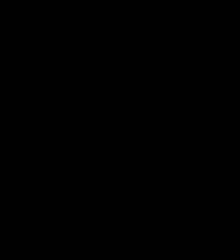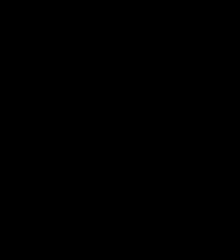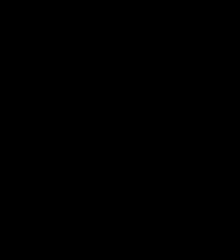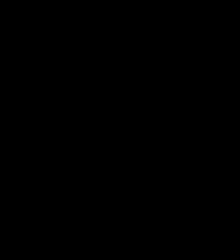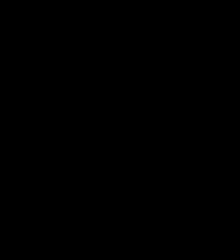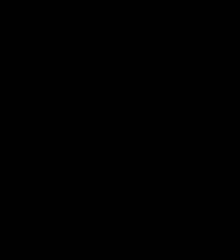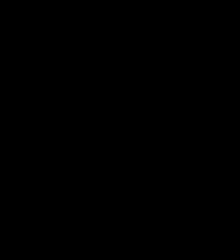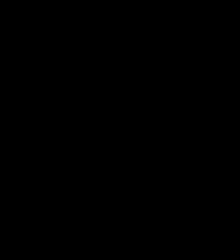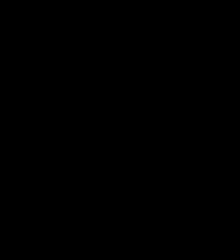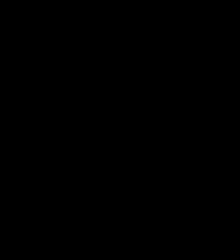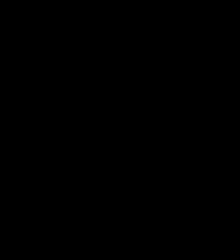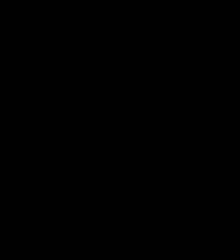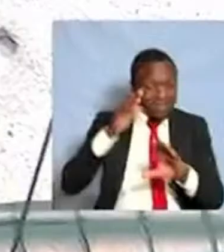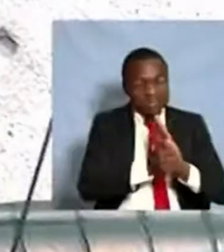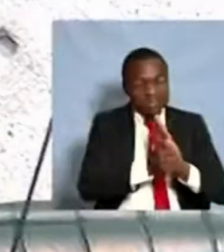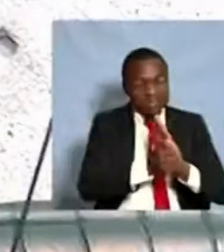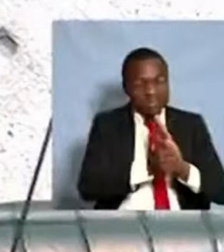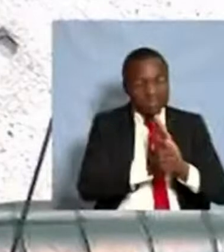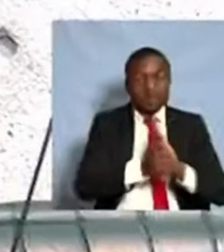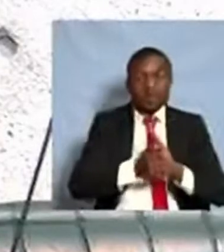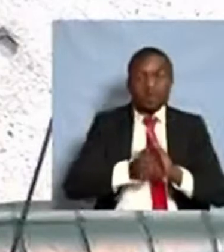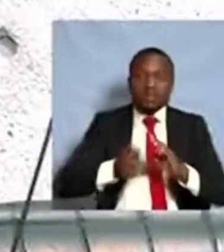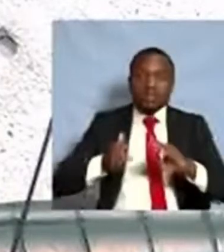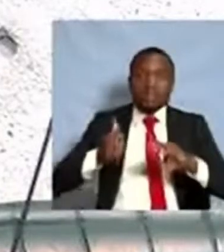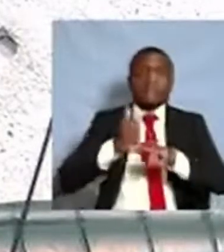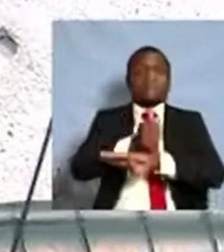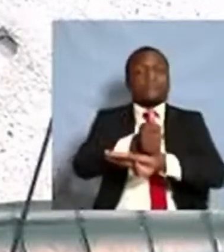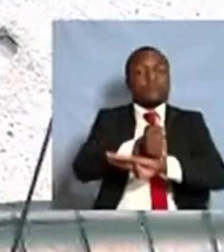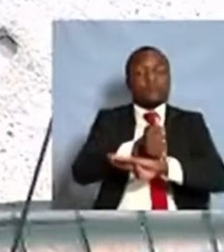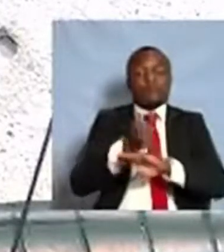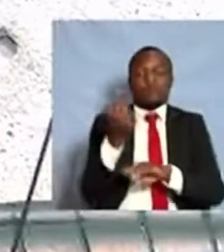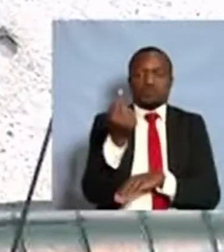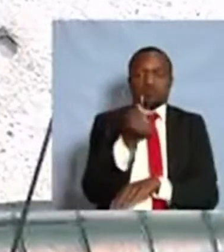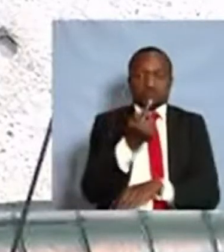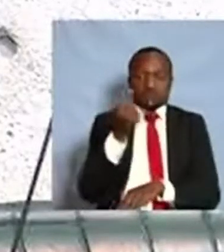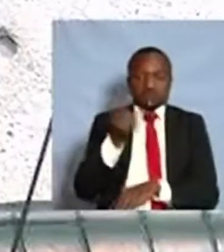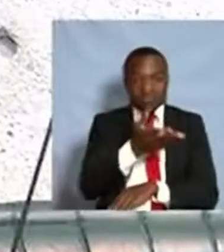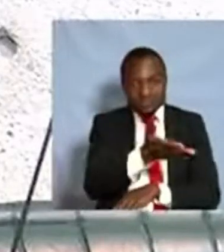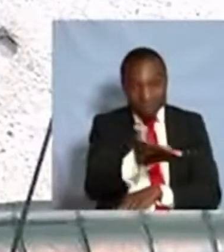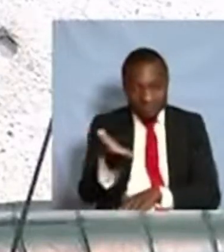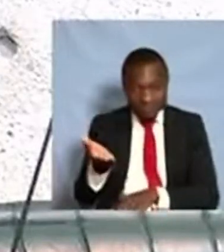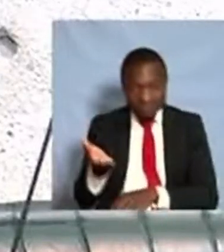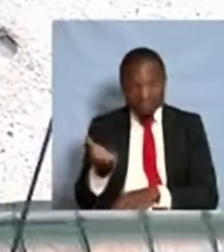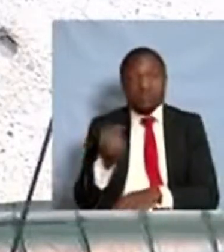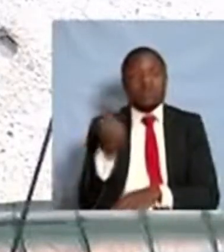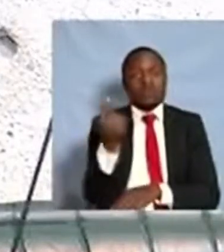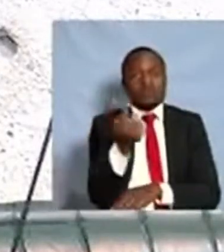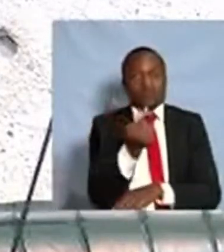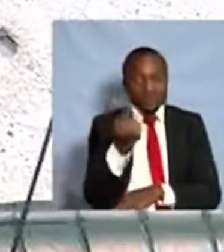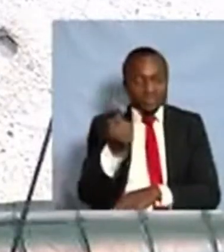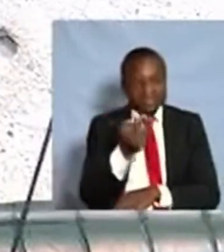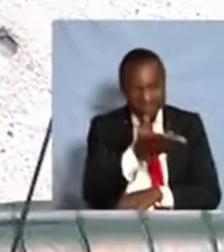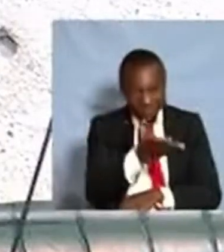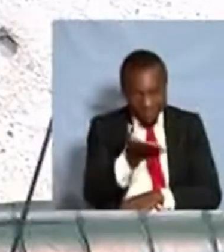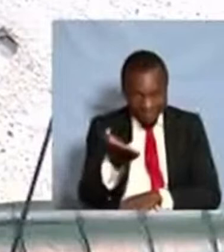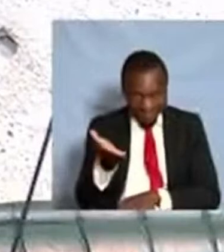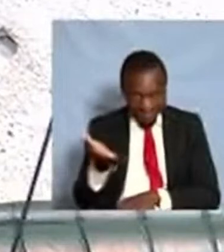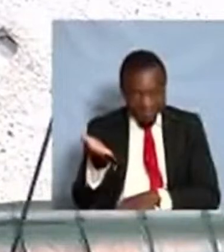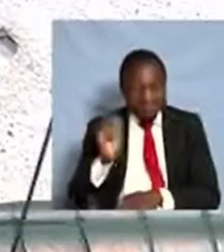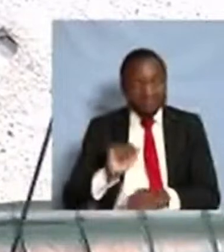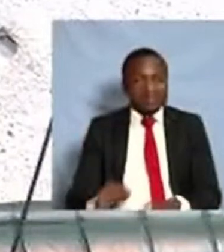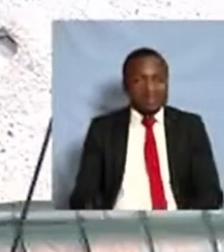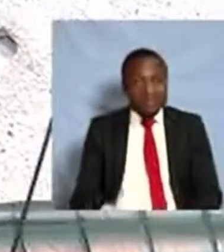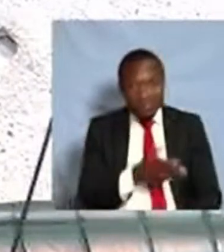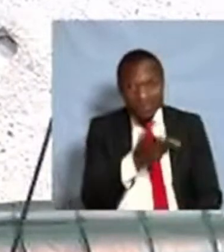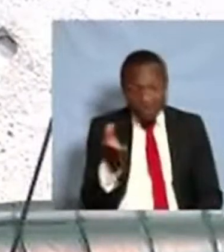public actually abused before, only those, I will repeat, only those who were